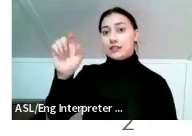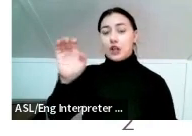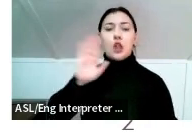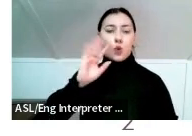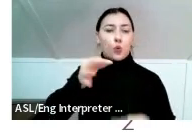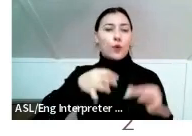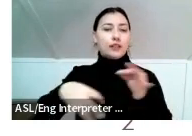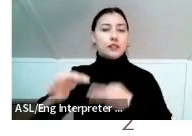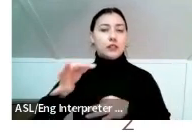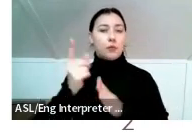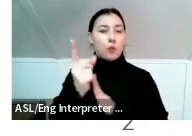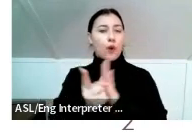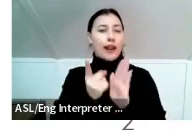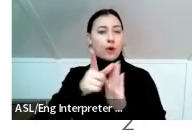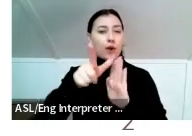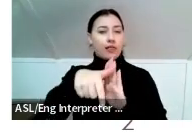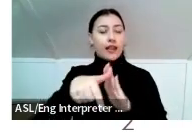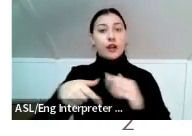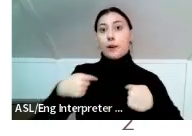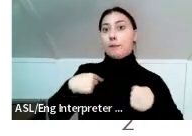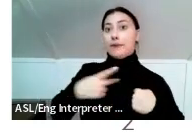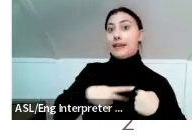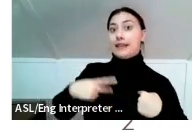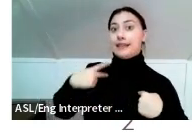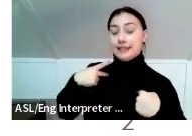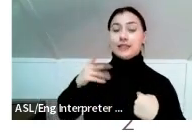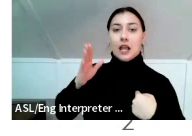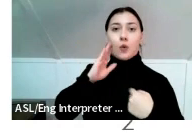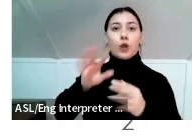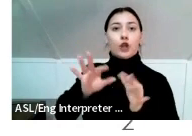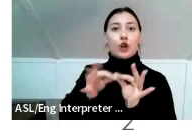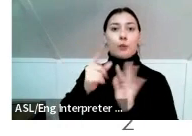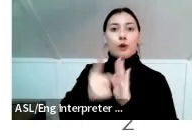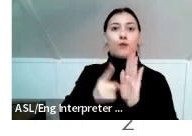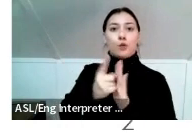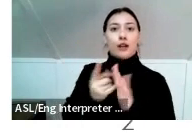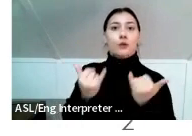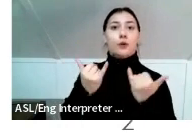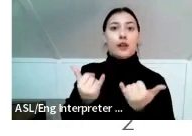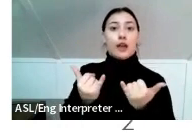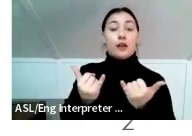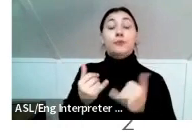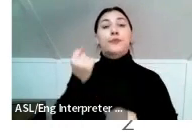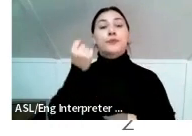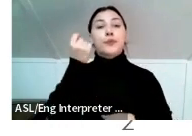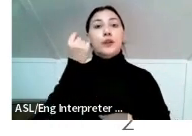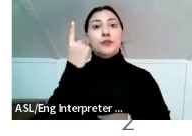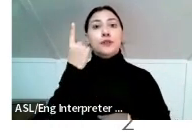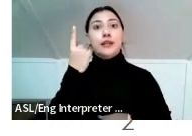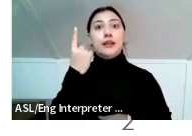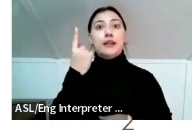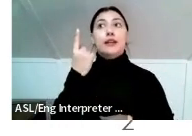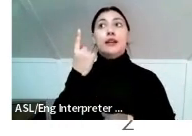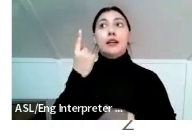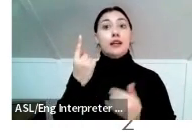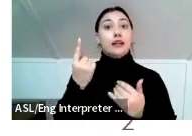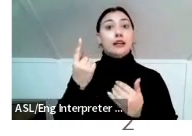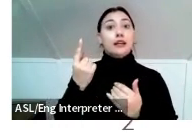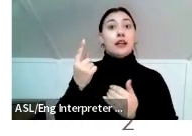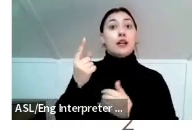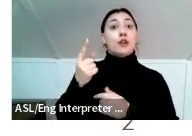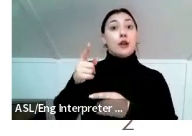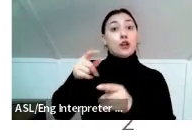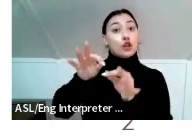here and will be in the interpreter for the first half of the session. And these services are per, sorry, service providers are from